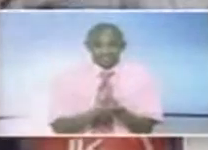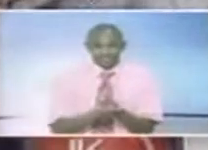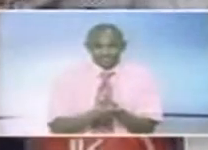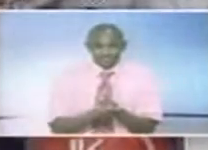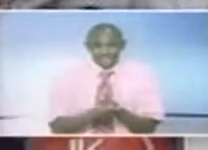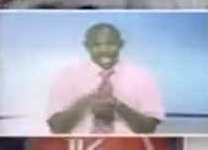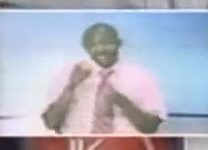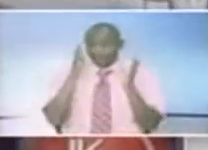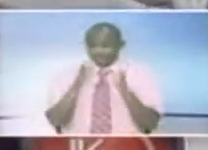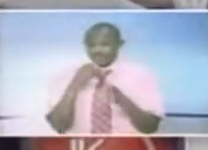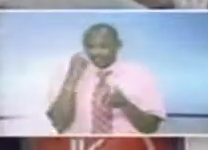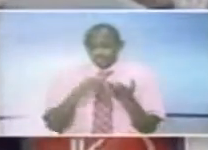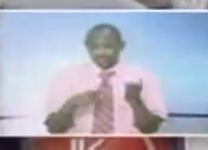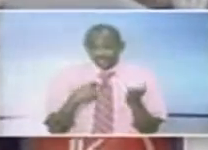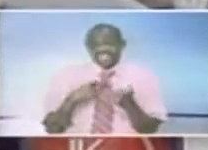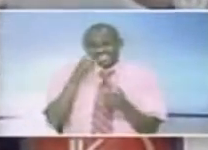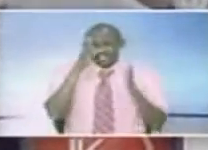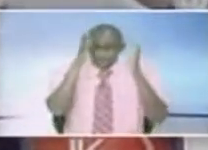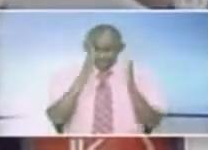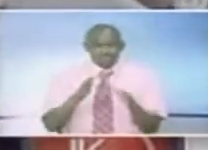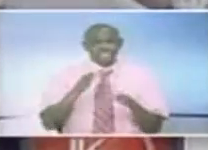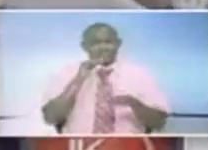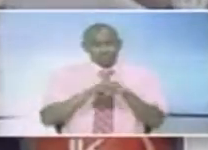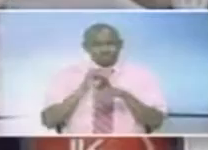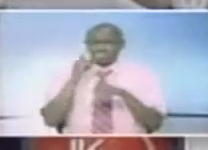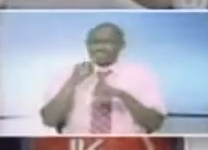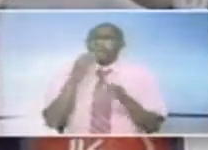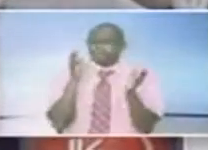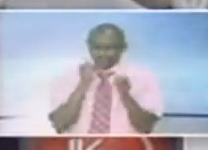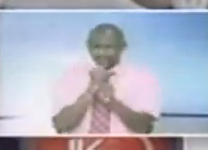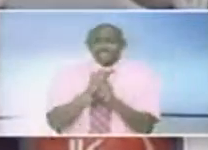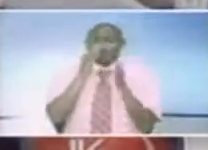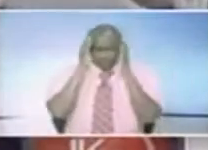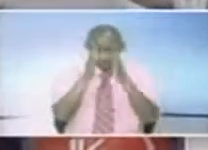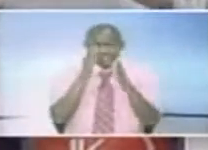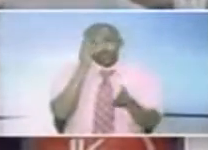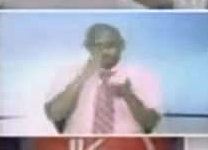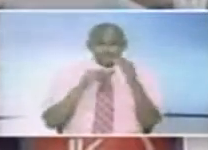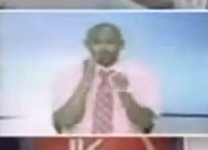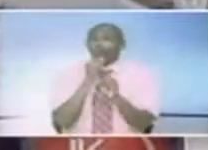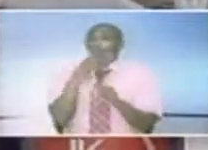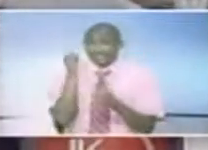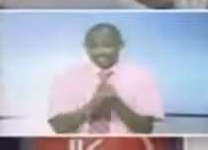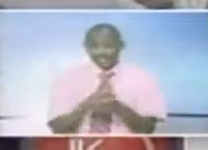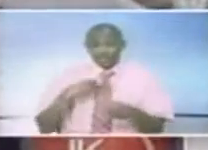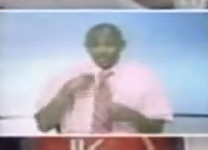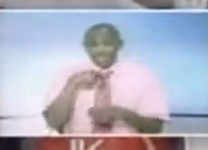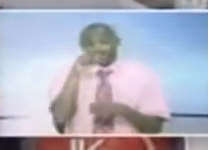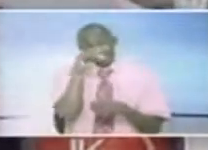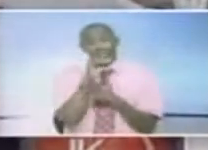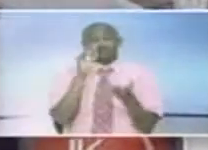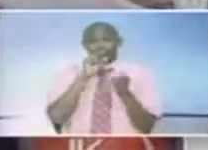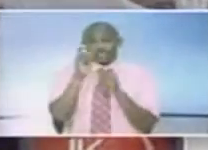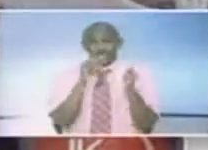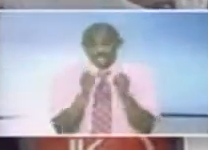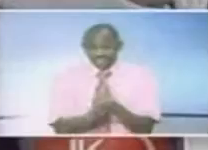Simon One says, inspiring show. That guy is just good. Has taught me to focus on what you do best. So let me ask you a very unfair question,